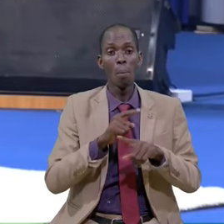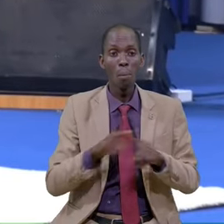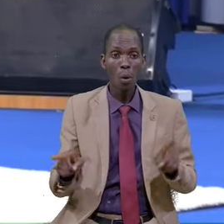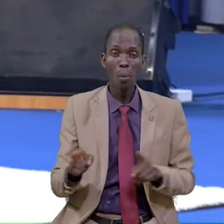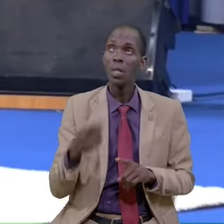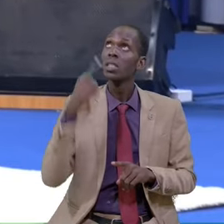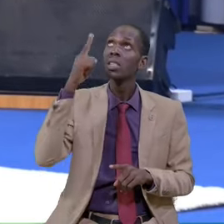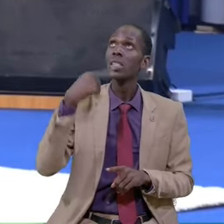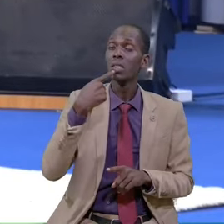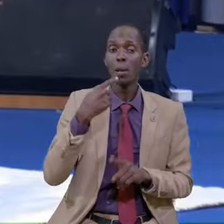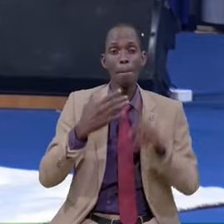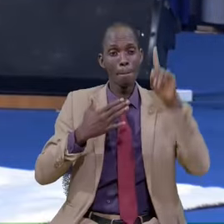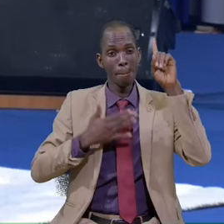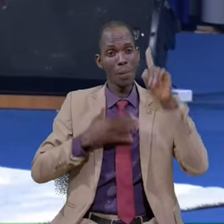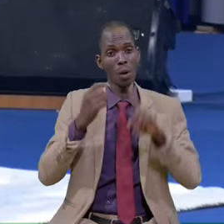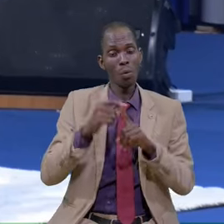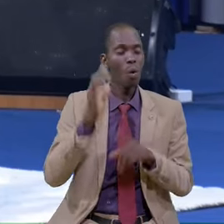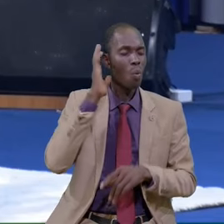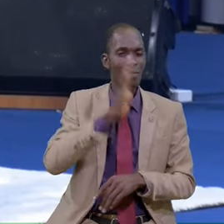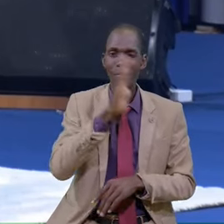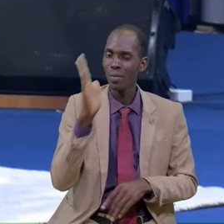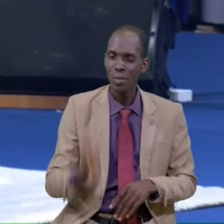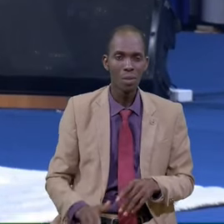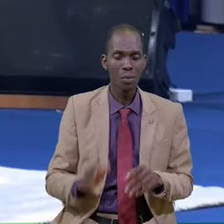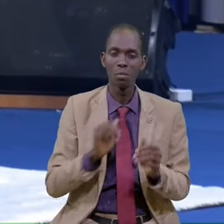word shall never pass away